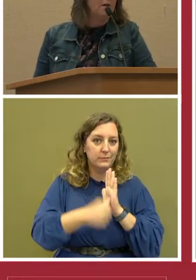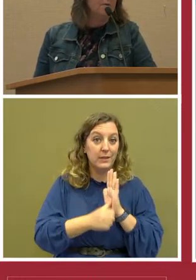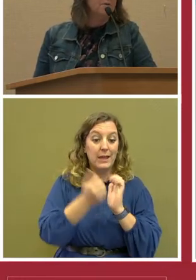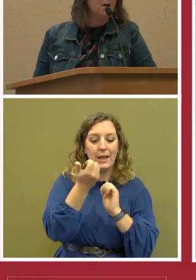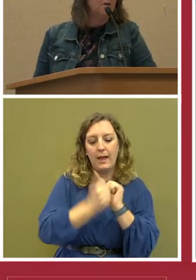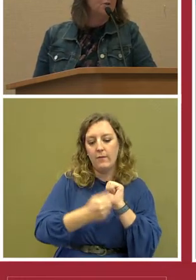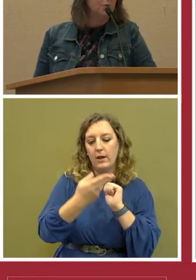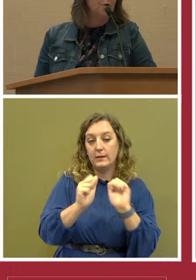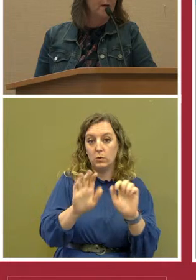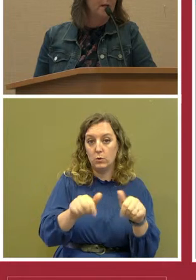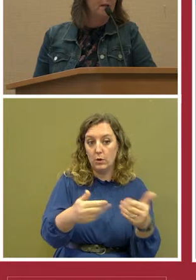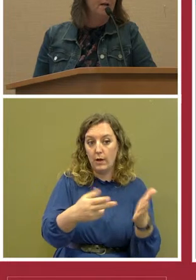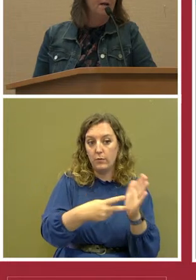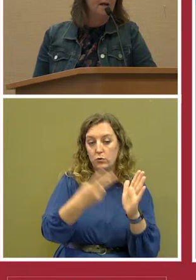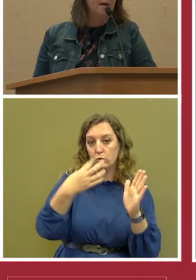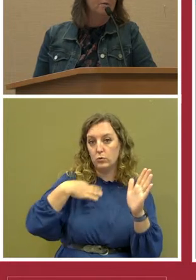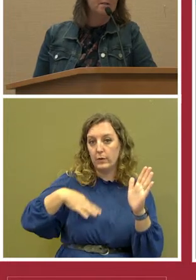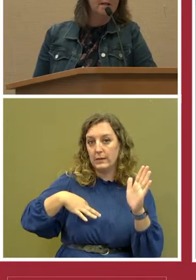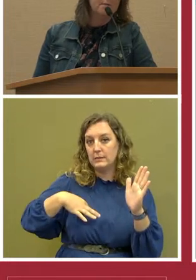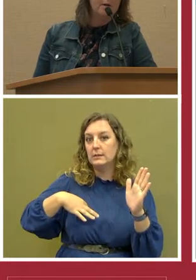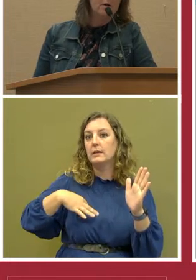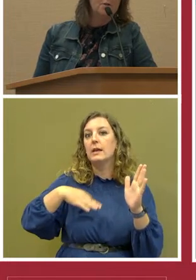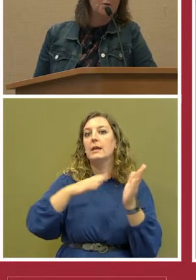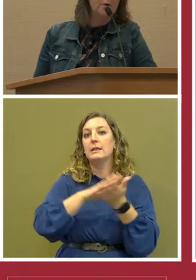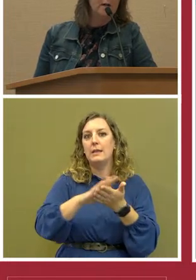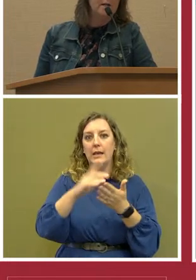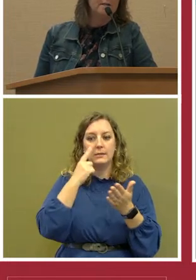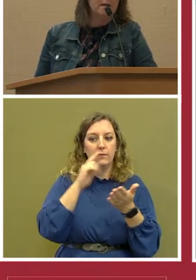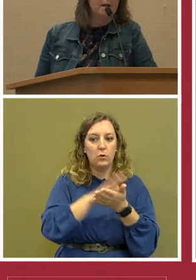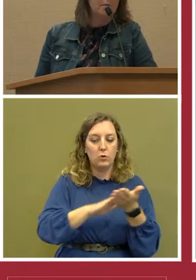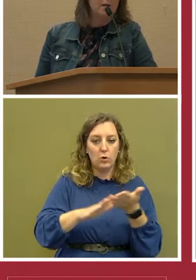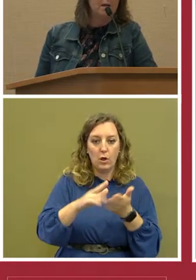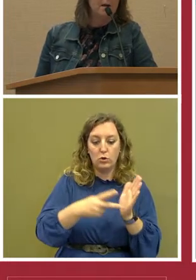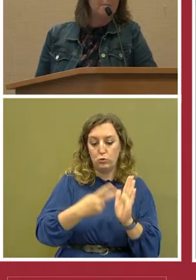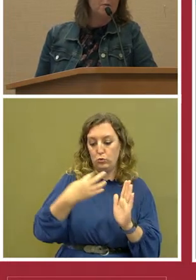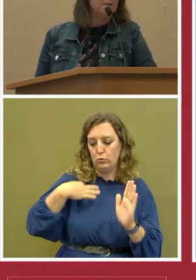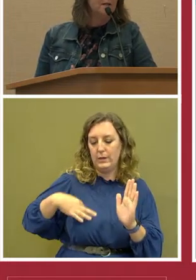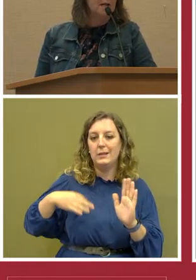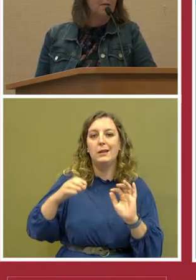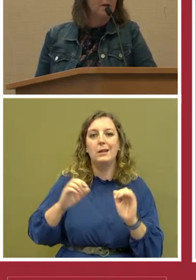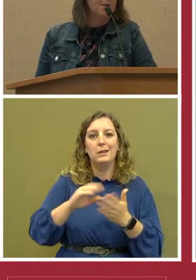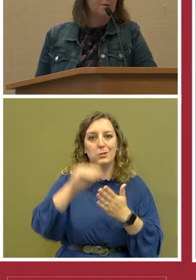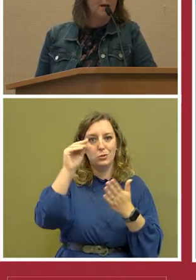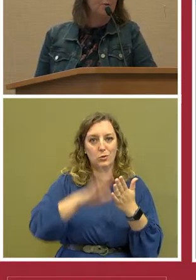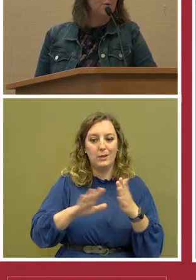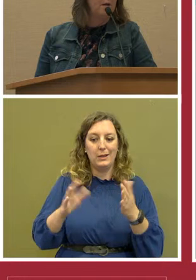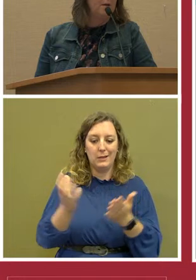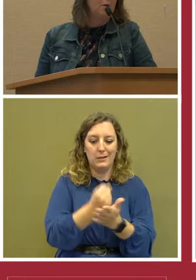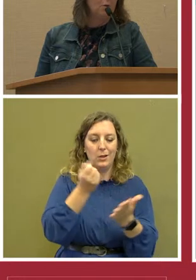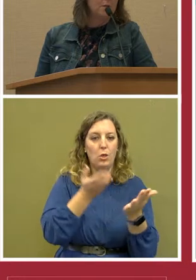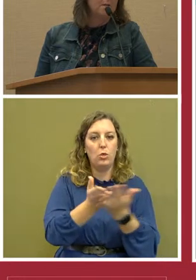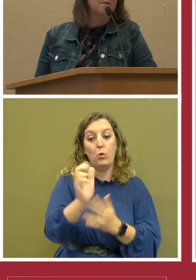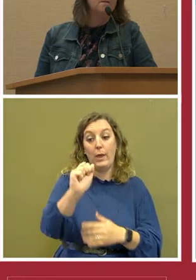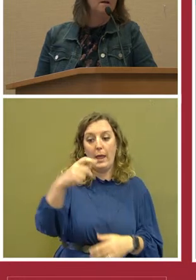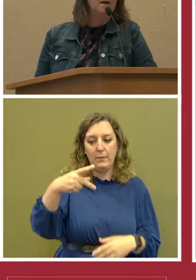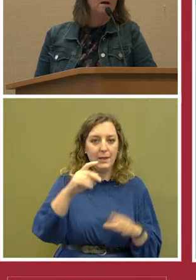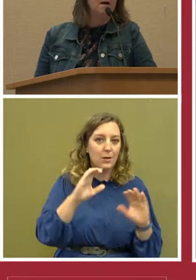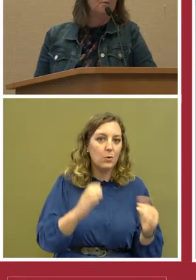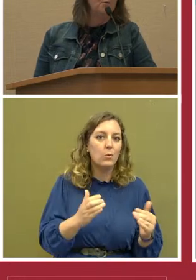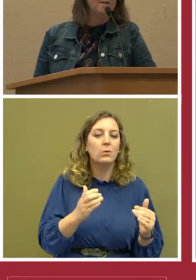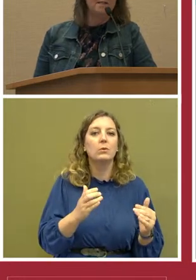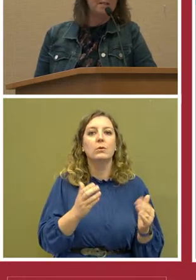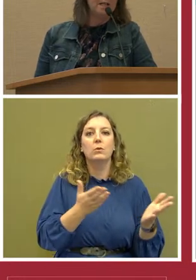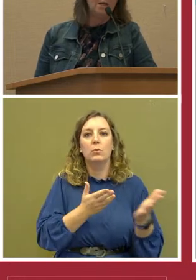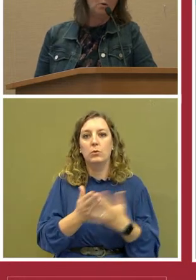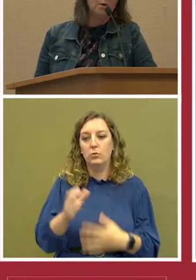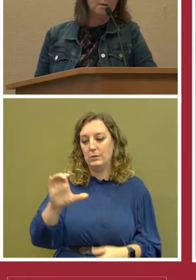school offers college dual credit, and what's nice about college dual credit is it can be, students can take advantage of that through AP courses,